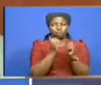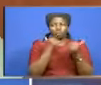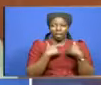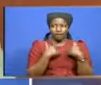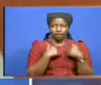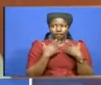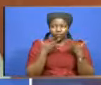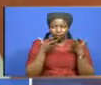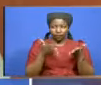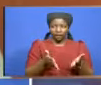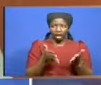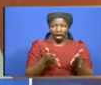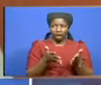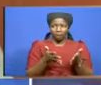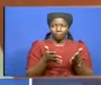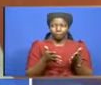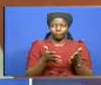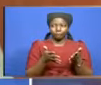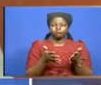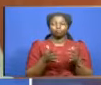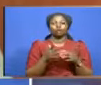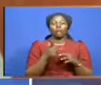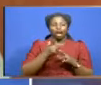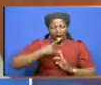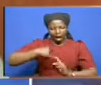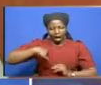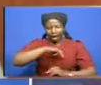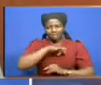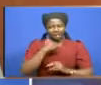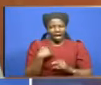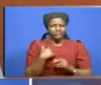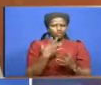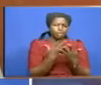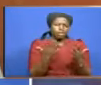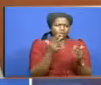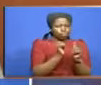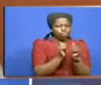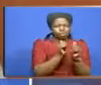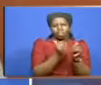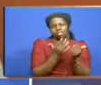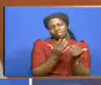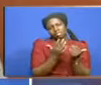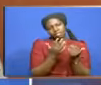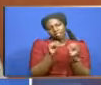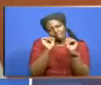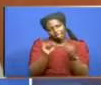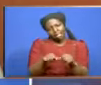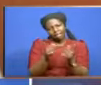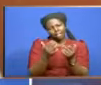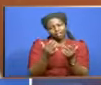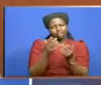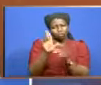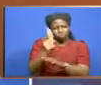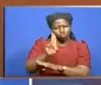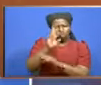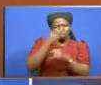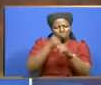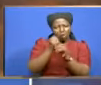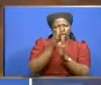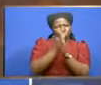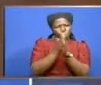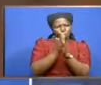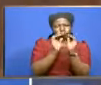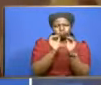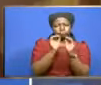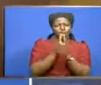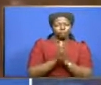tunapata ni ile ya kwamba hatuna vifaa ambavyo tunaweza kutumia kutengeneza hii sabuni.